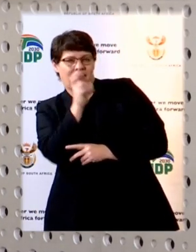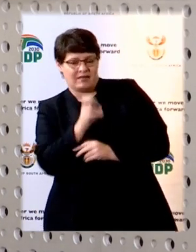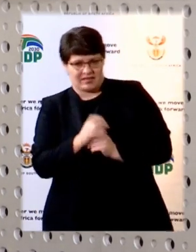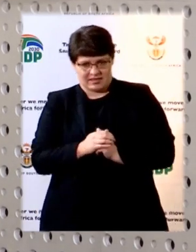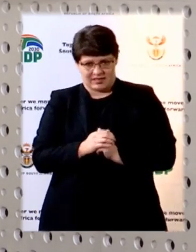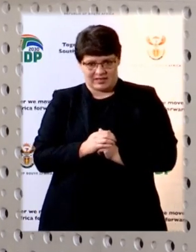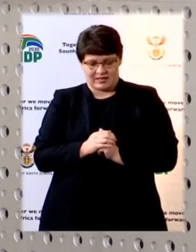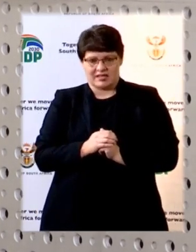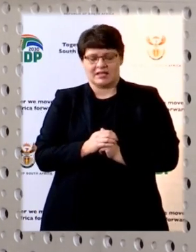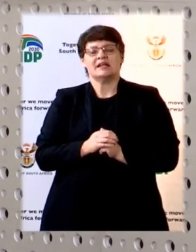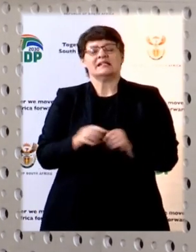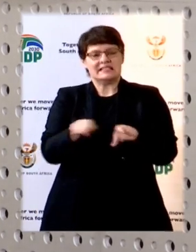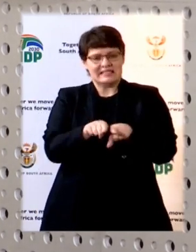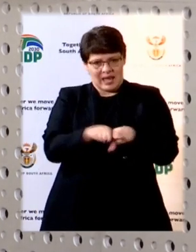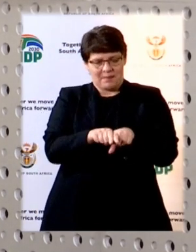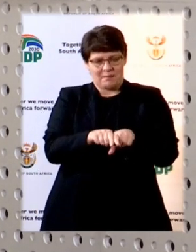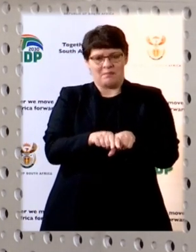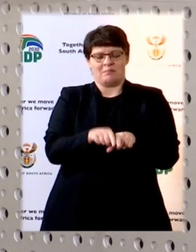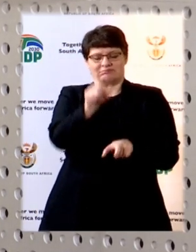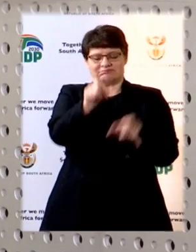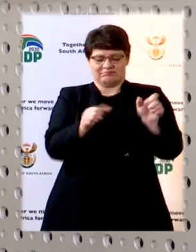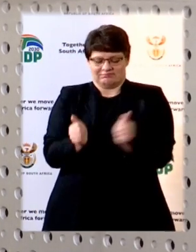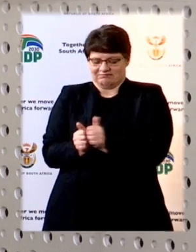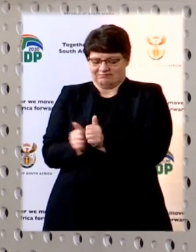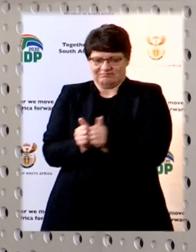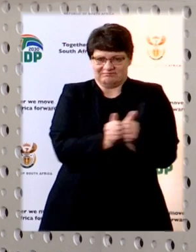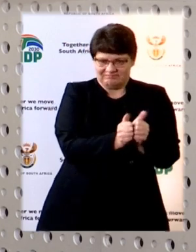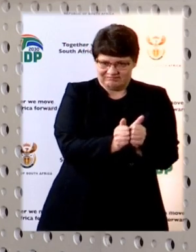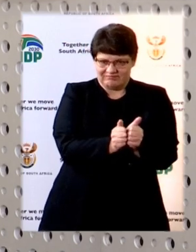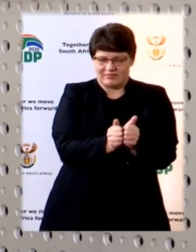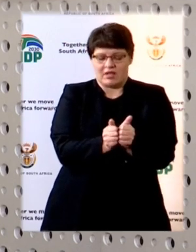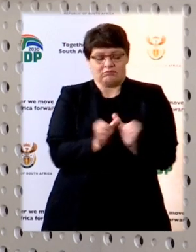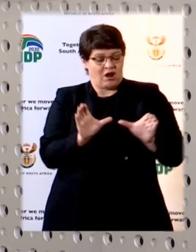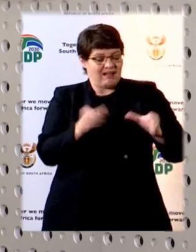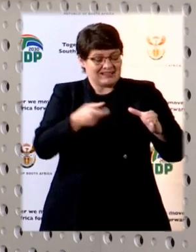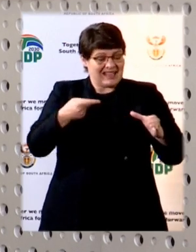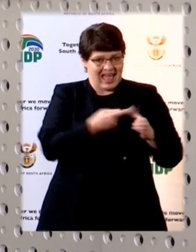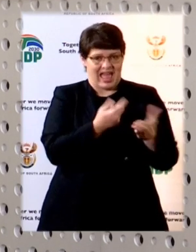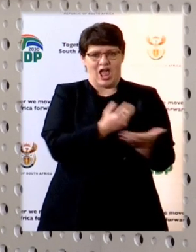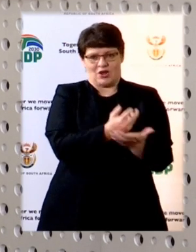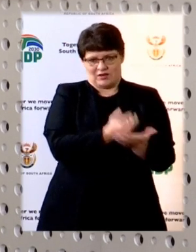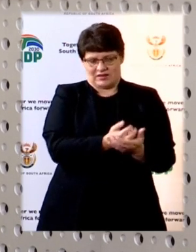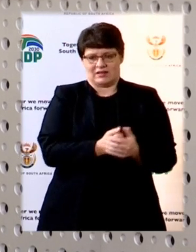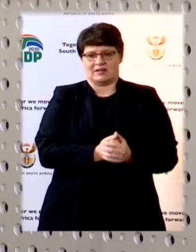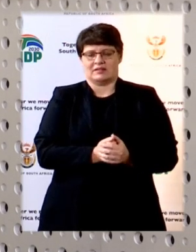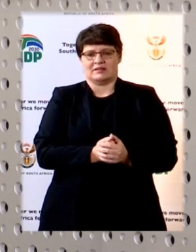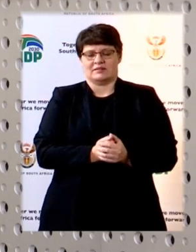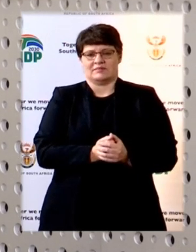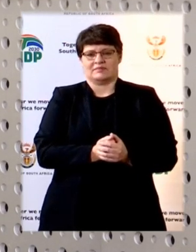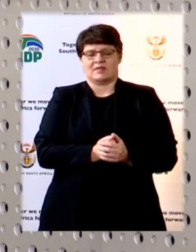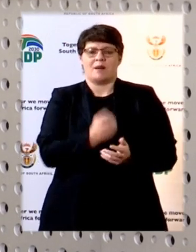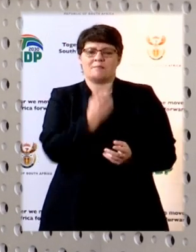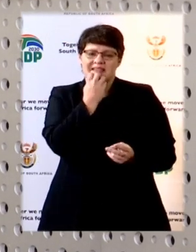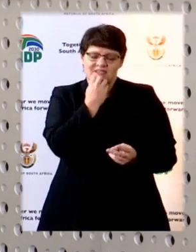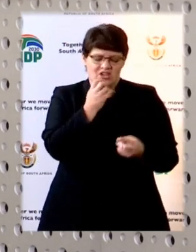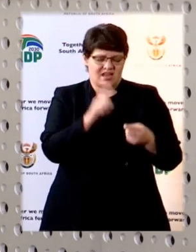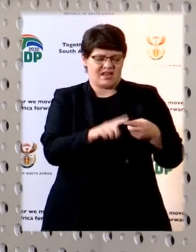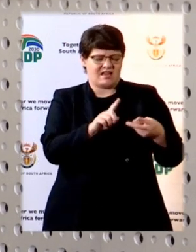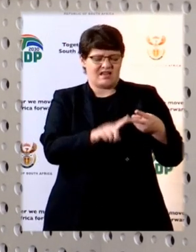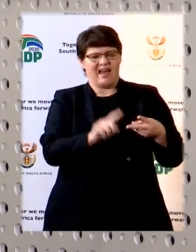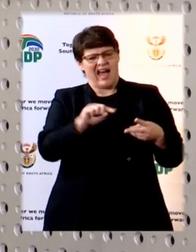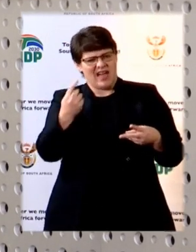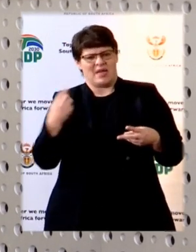to my fellow colleagues and co-chairperson of the economy cluster who has joined us as well, Minister Mandasha, with other ministers who